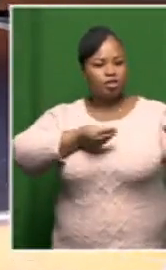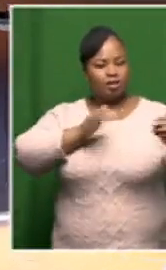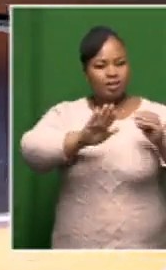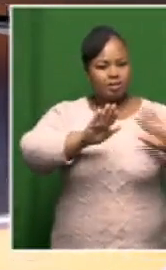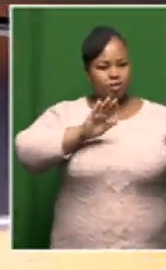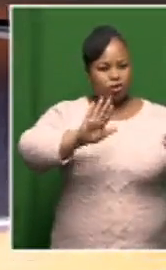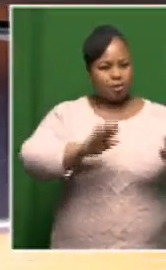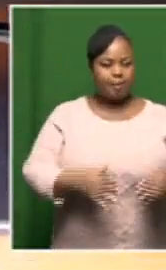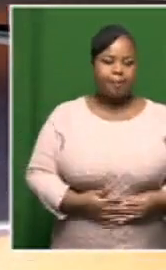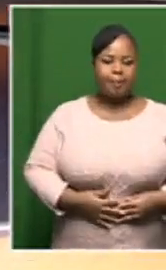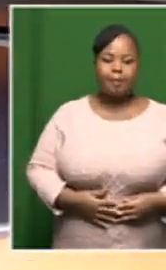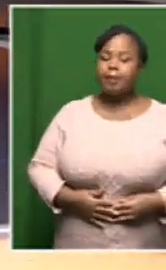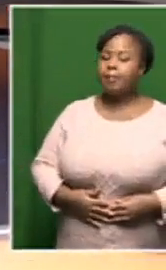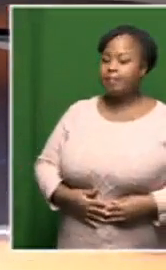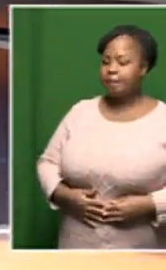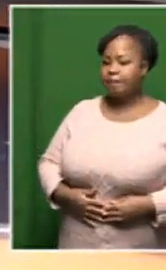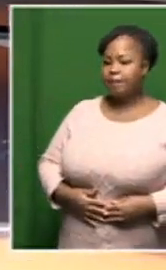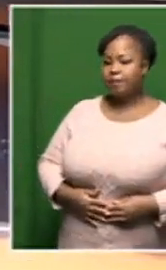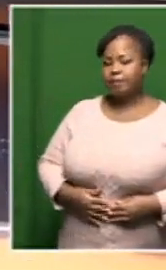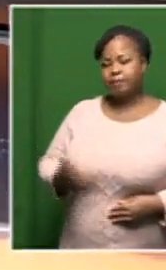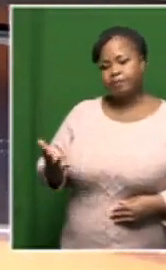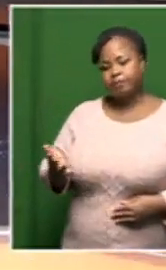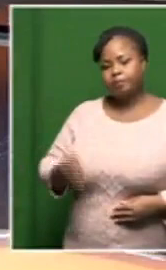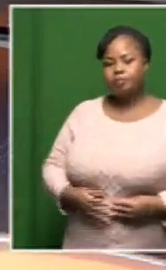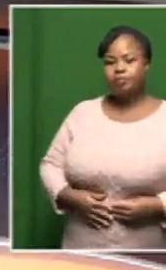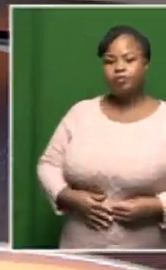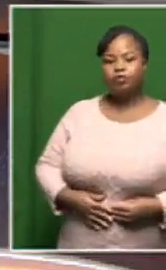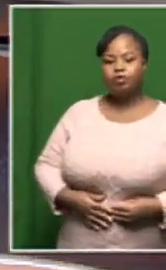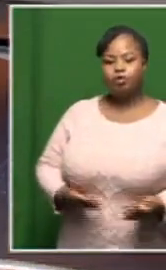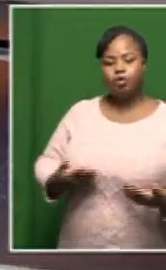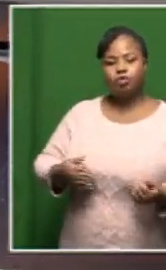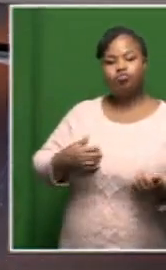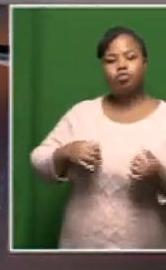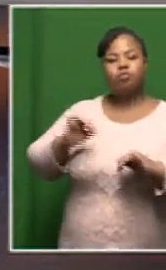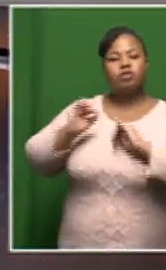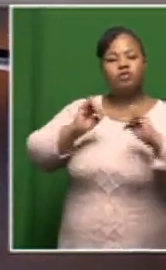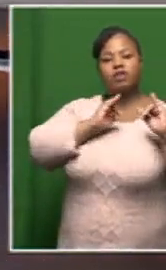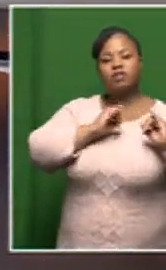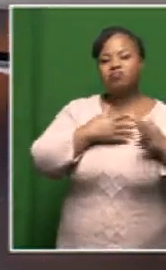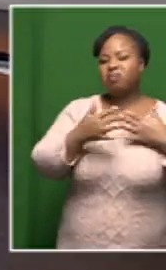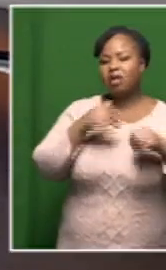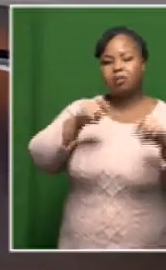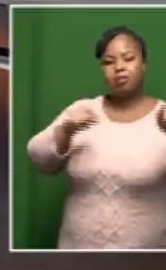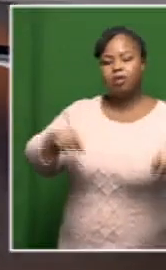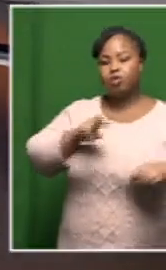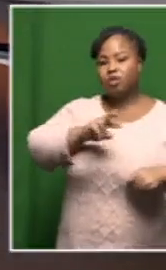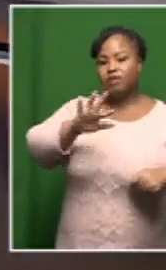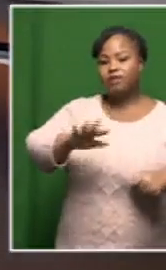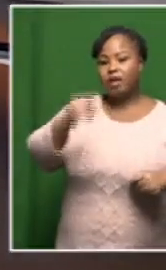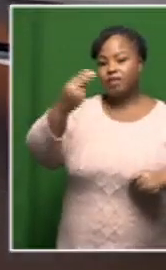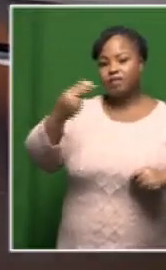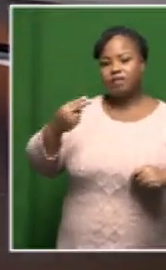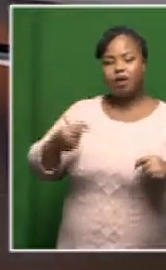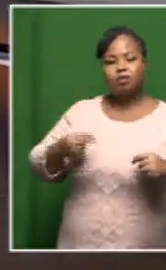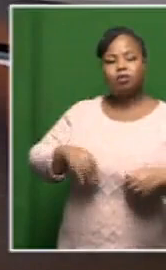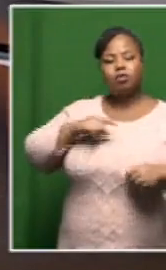about? It was an open call for 25 artists during COVID, whereby